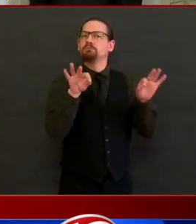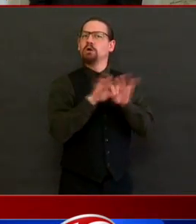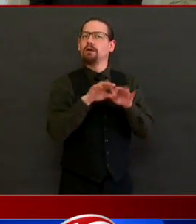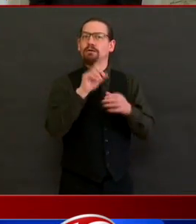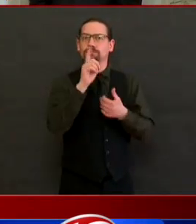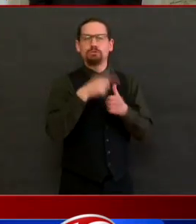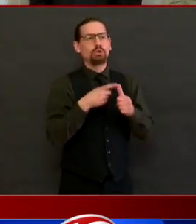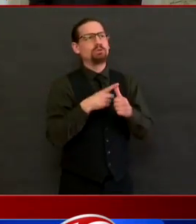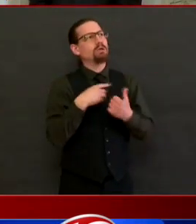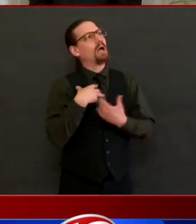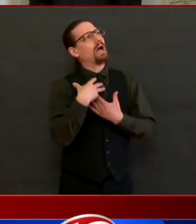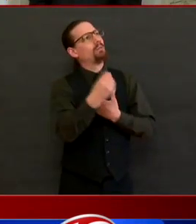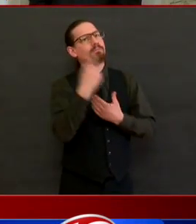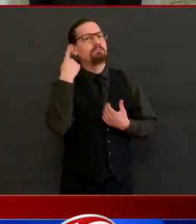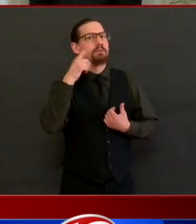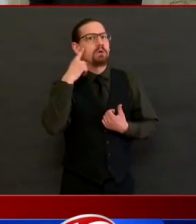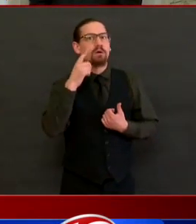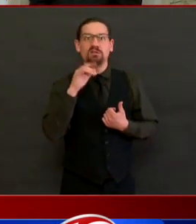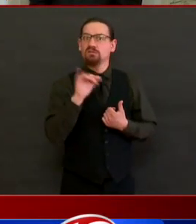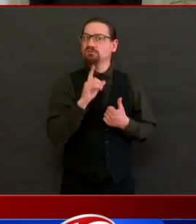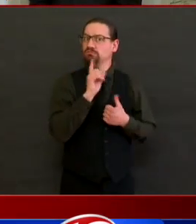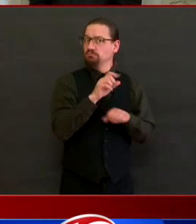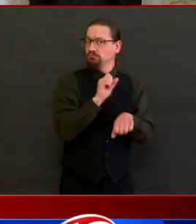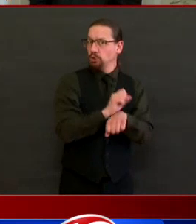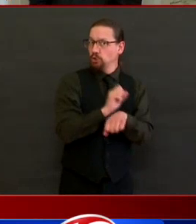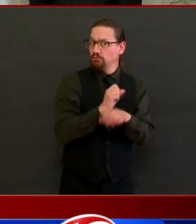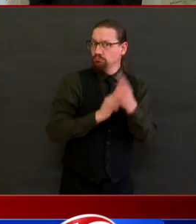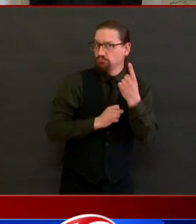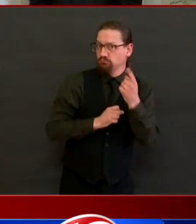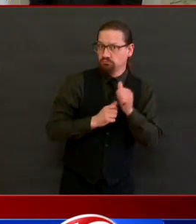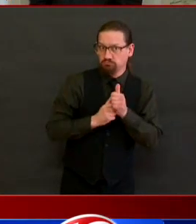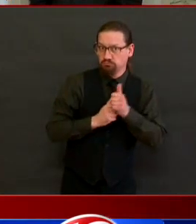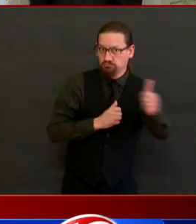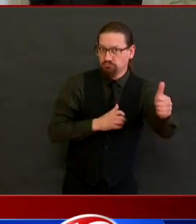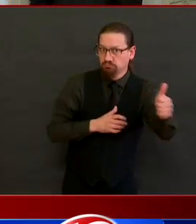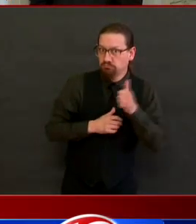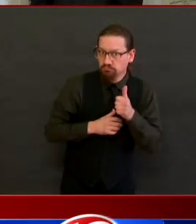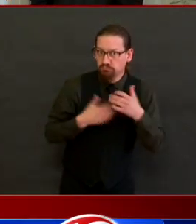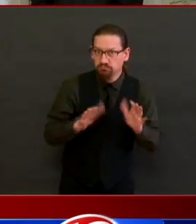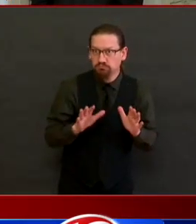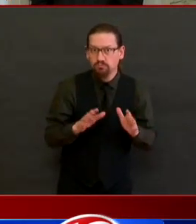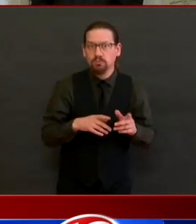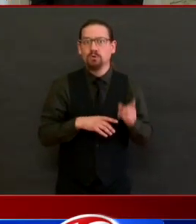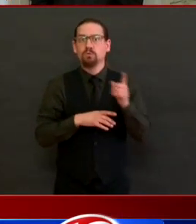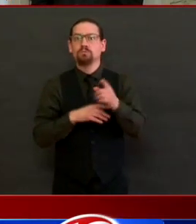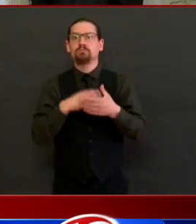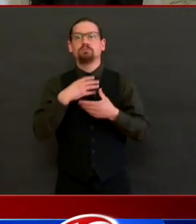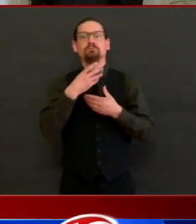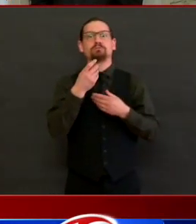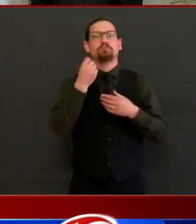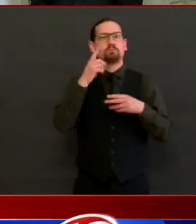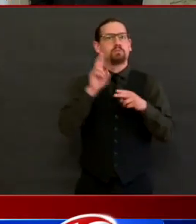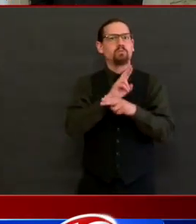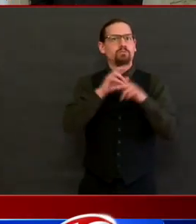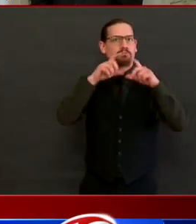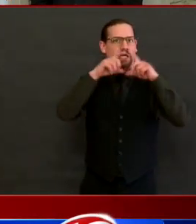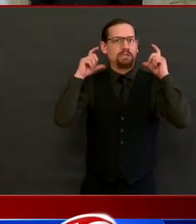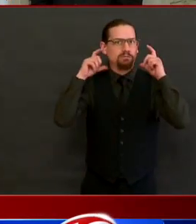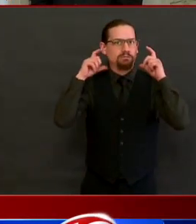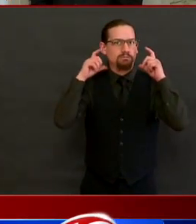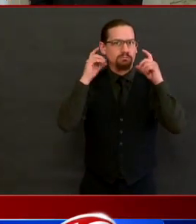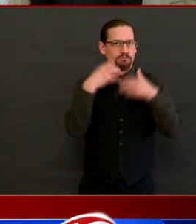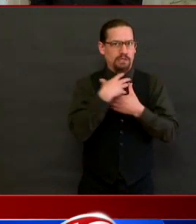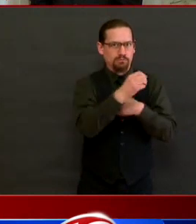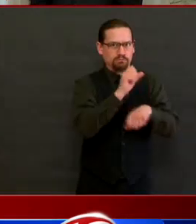and staying home. The cloth face covering makes it so that even if you are feeling well and there's risk that you